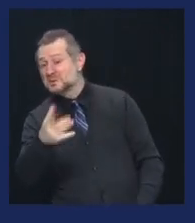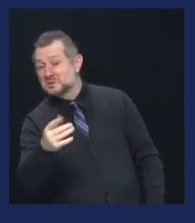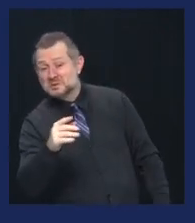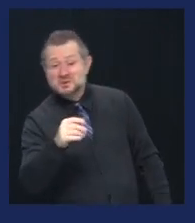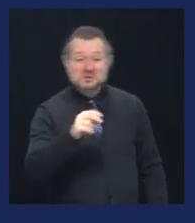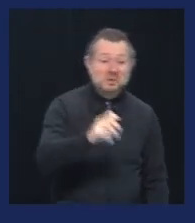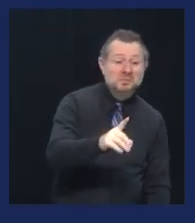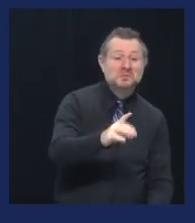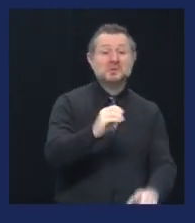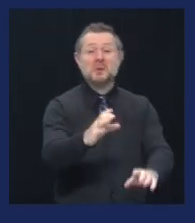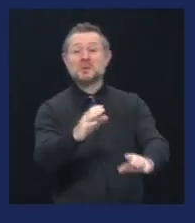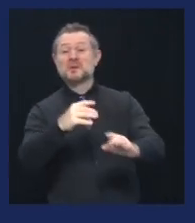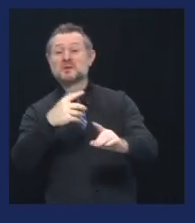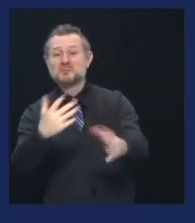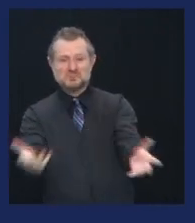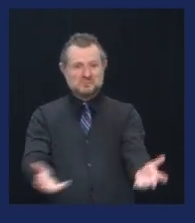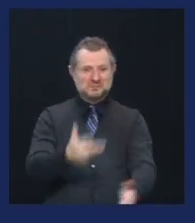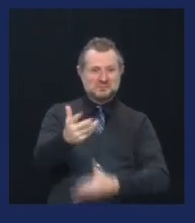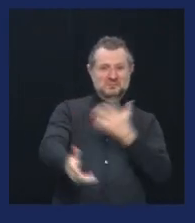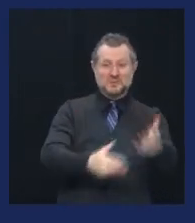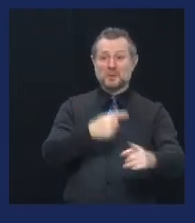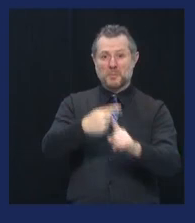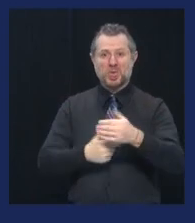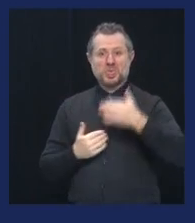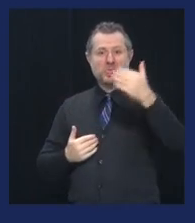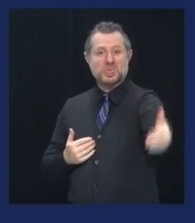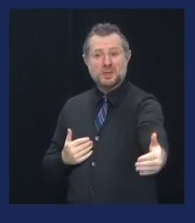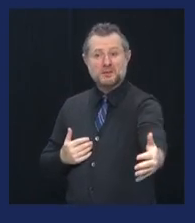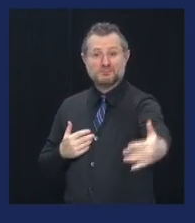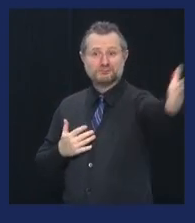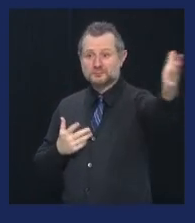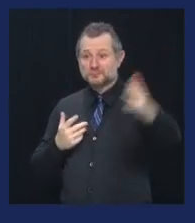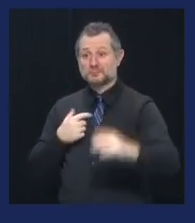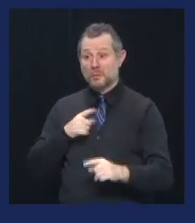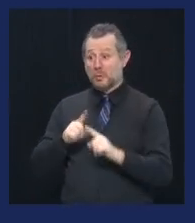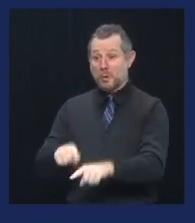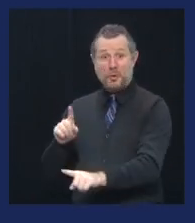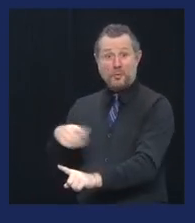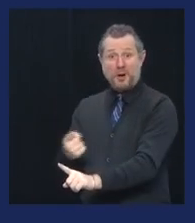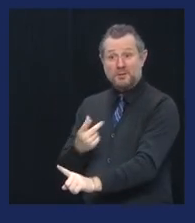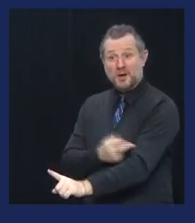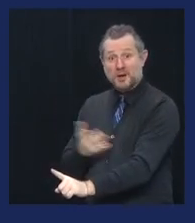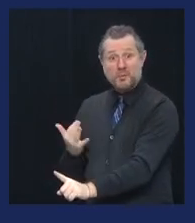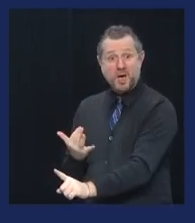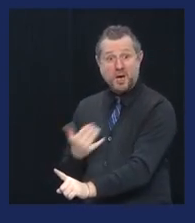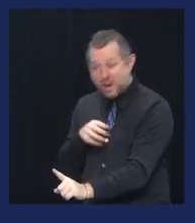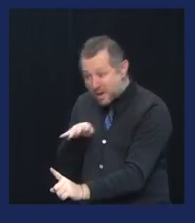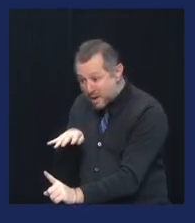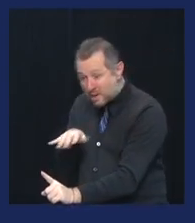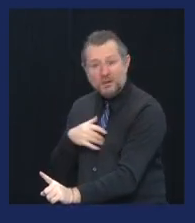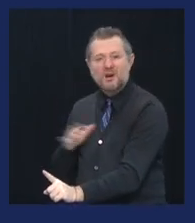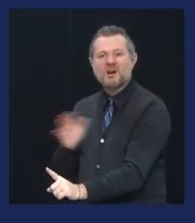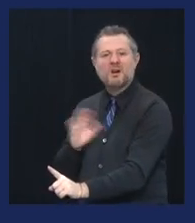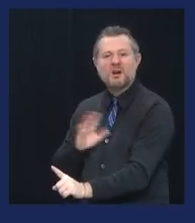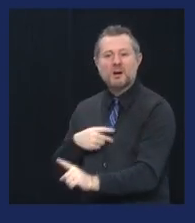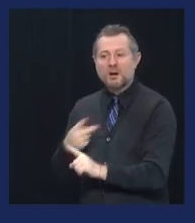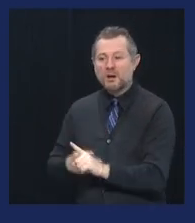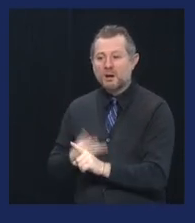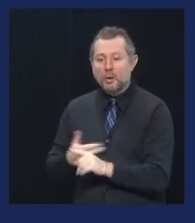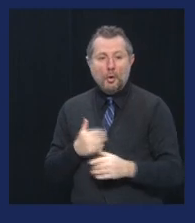at months of shutdowns and the economic, mental, and spiritual hardship they bring. We need to begin to